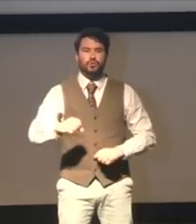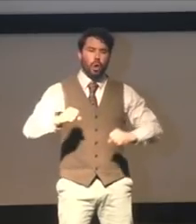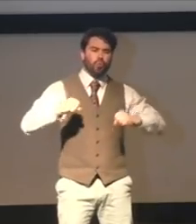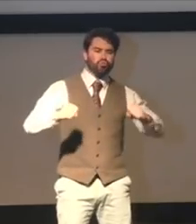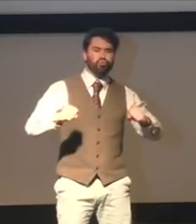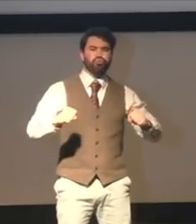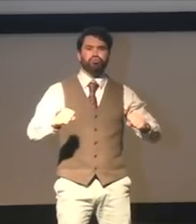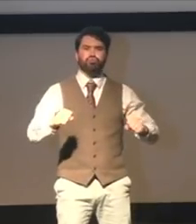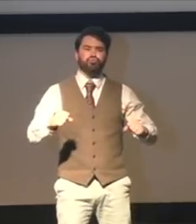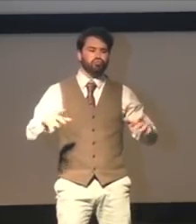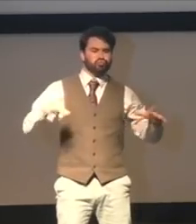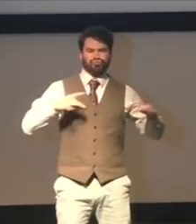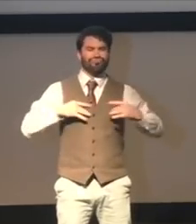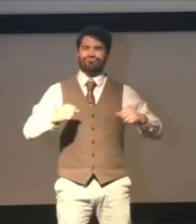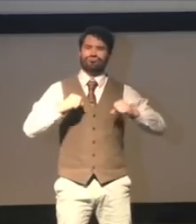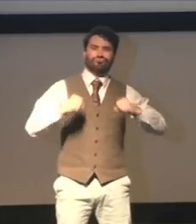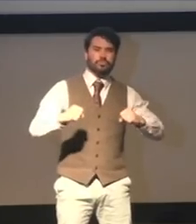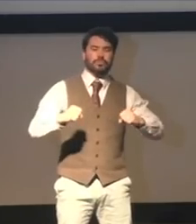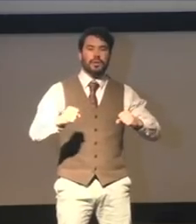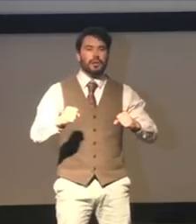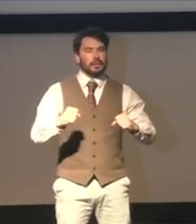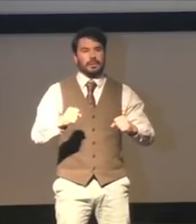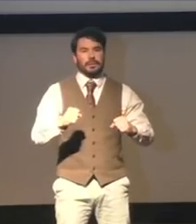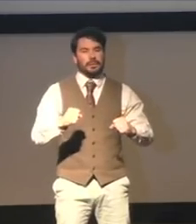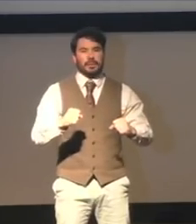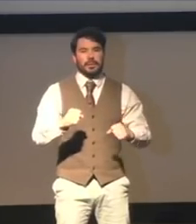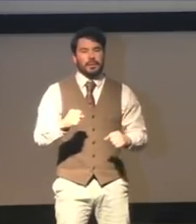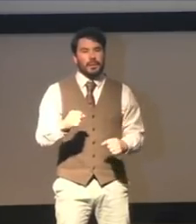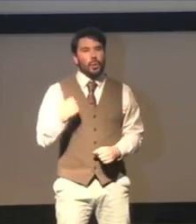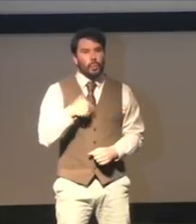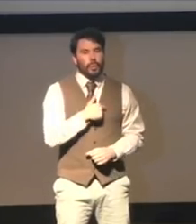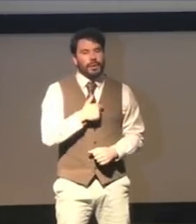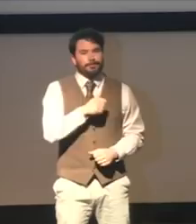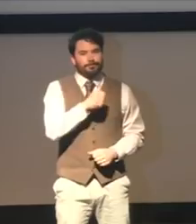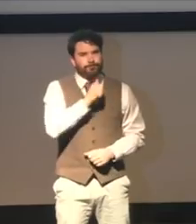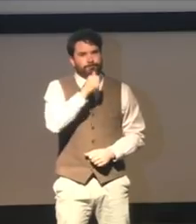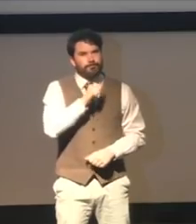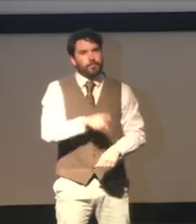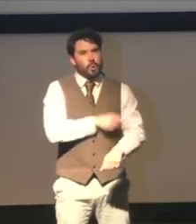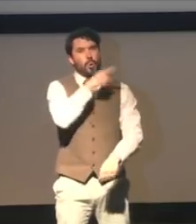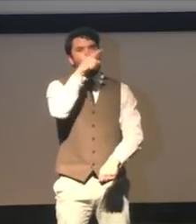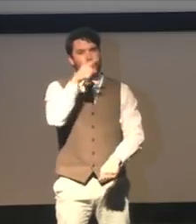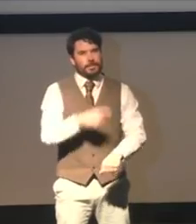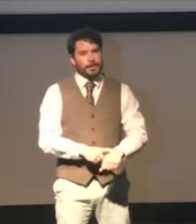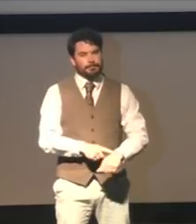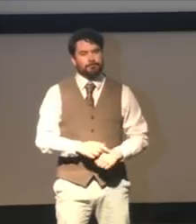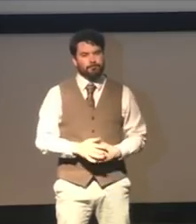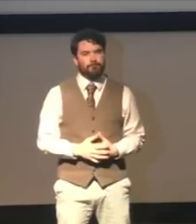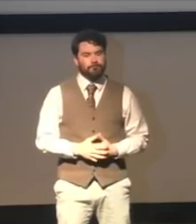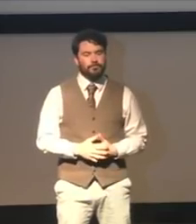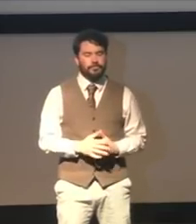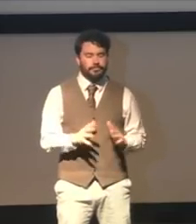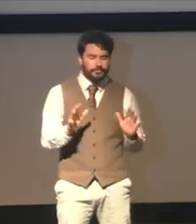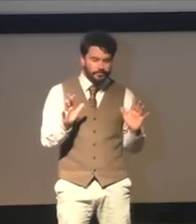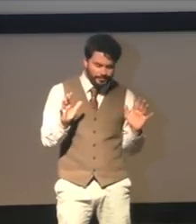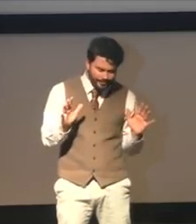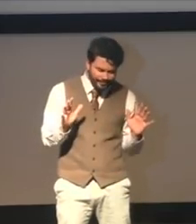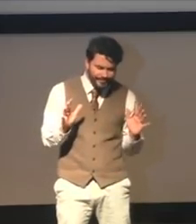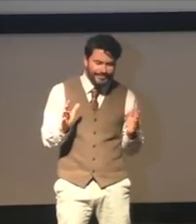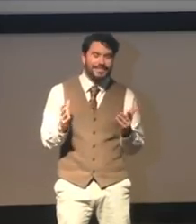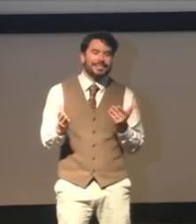that we're going to be dealing with this for a while. Now, I don't, it's easy to make predictions,